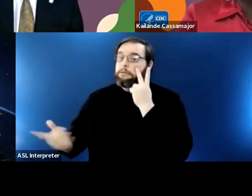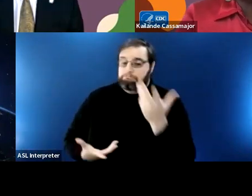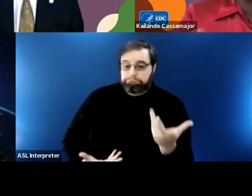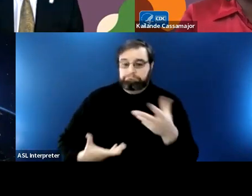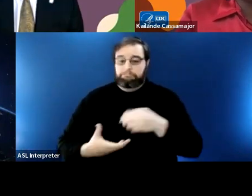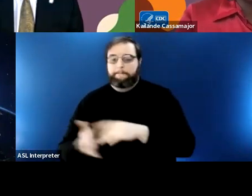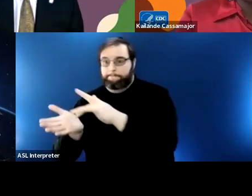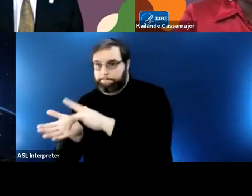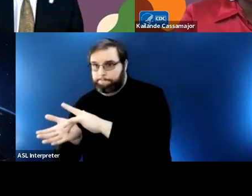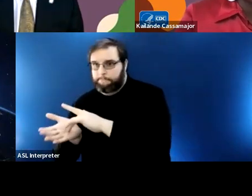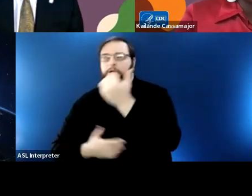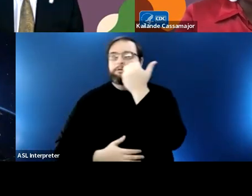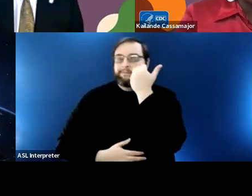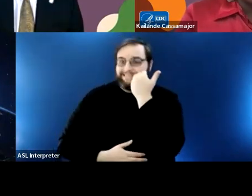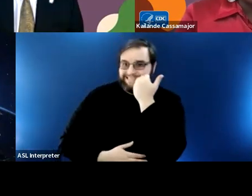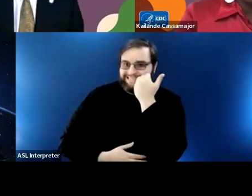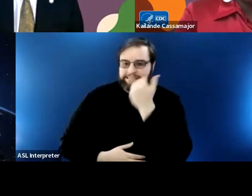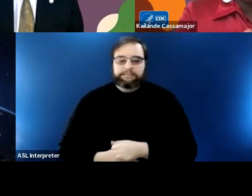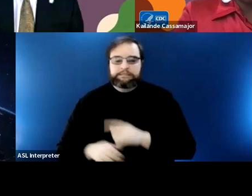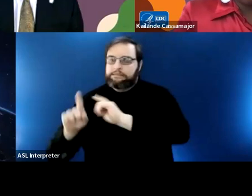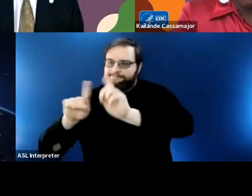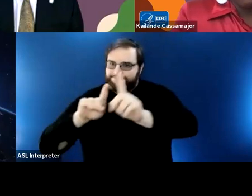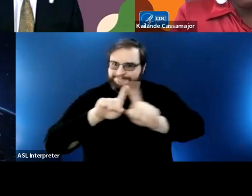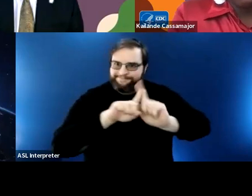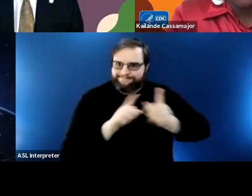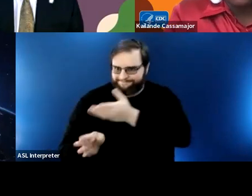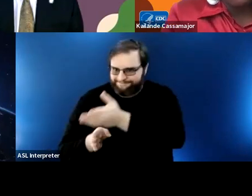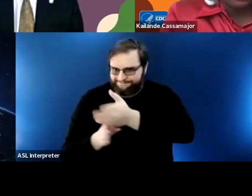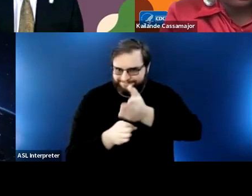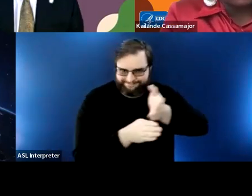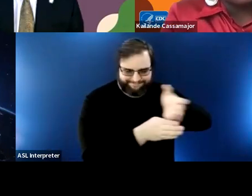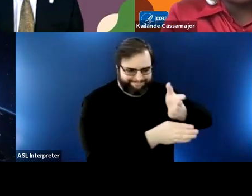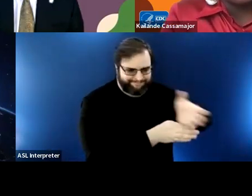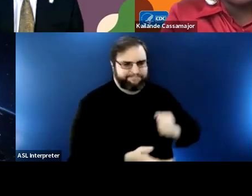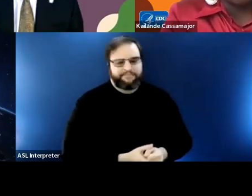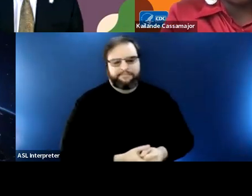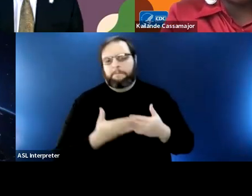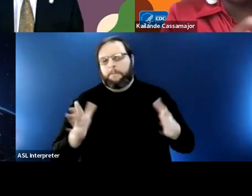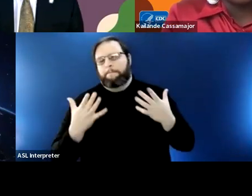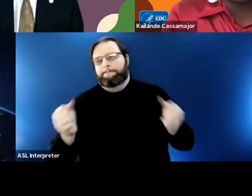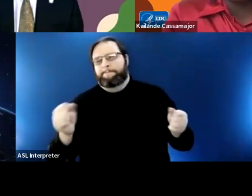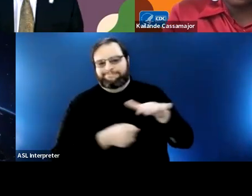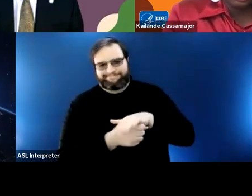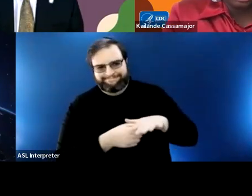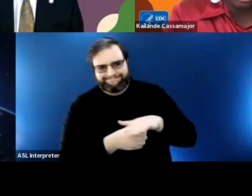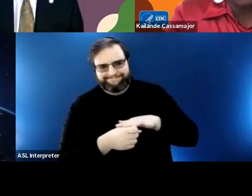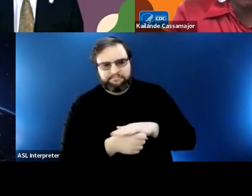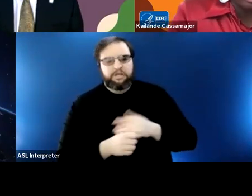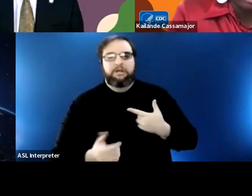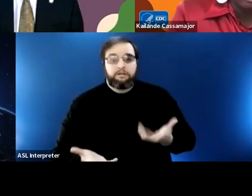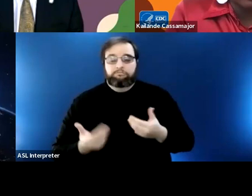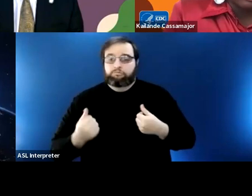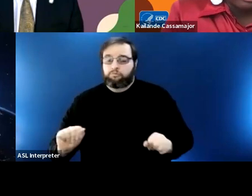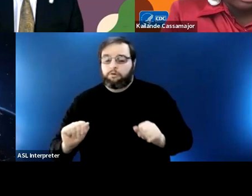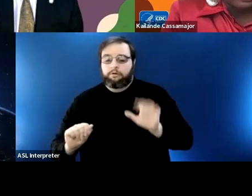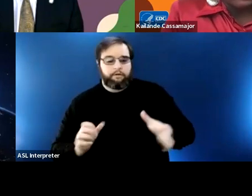medicine or in dentistry or in different in public health areas that are pushing out this